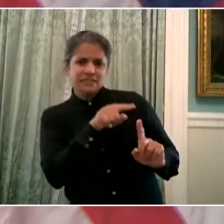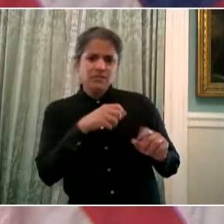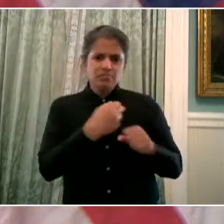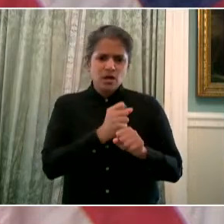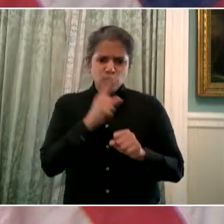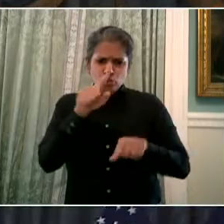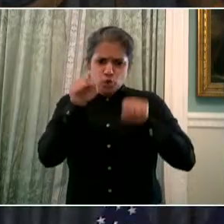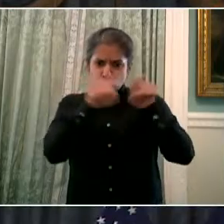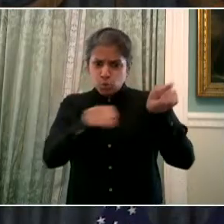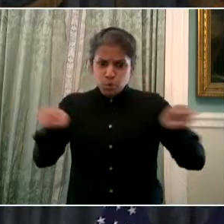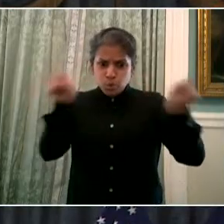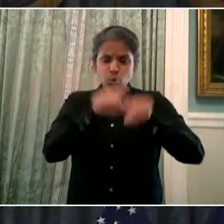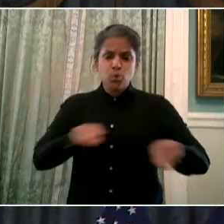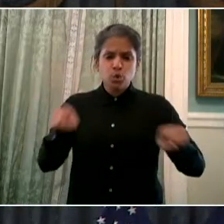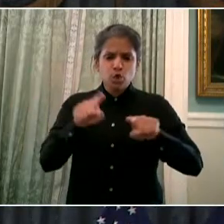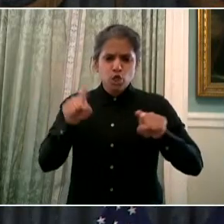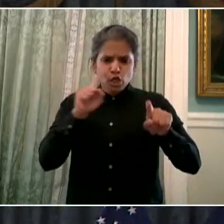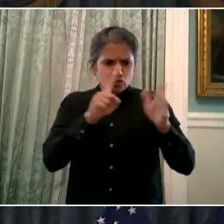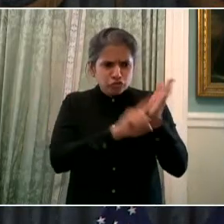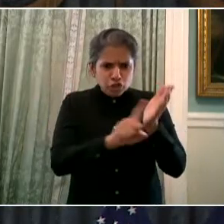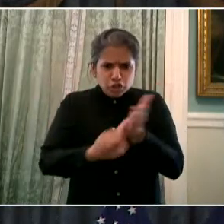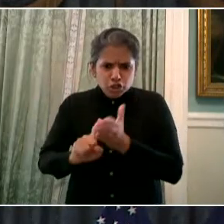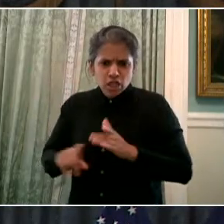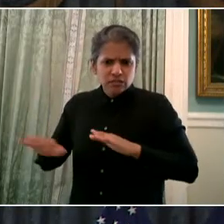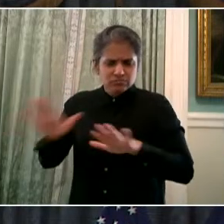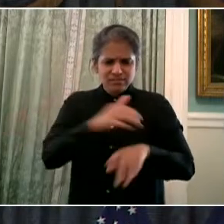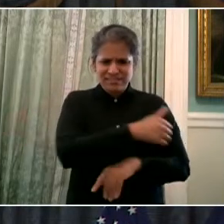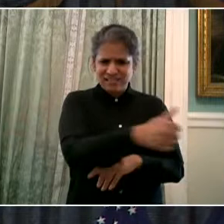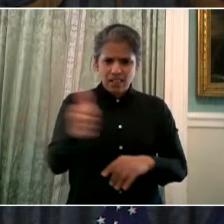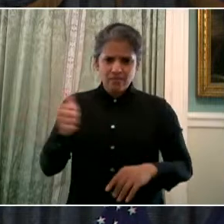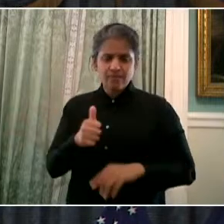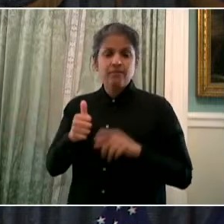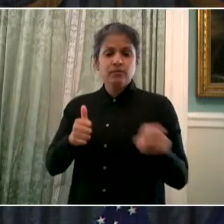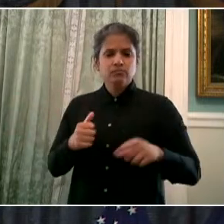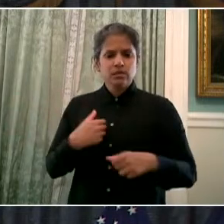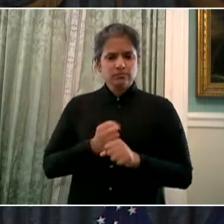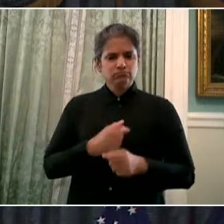Monday. Thank you, Commissioner. On behalf of the Adams administration,